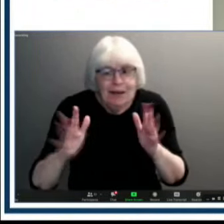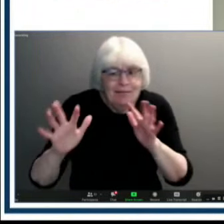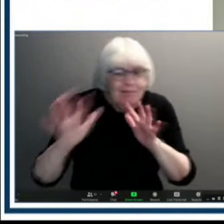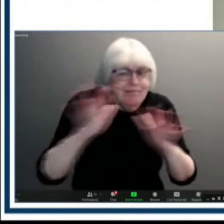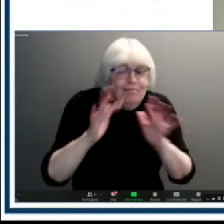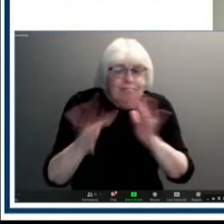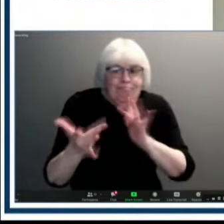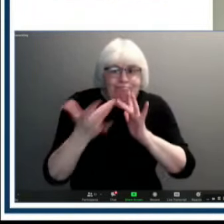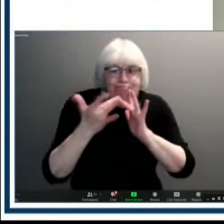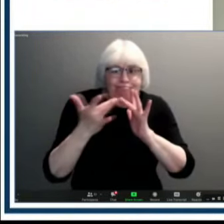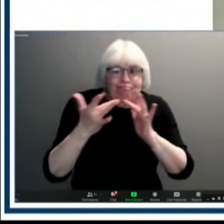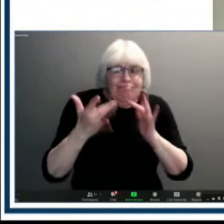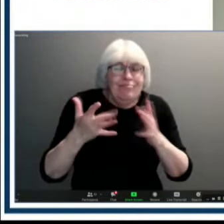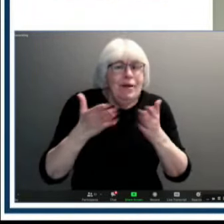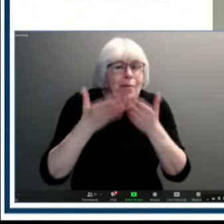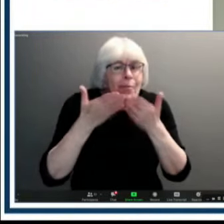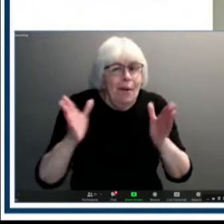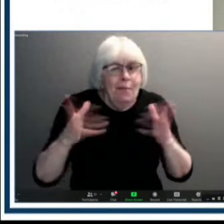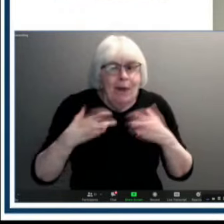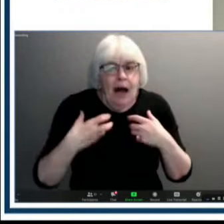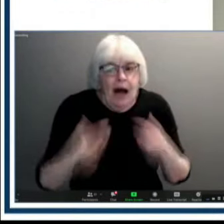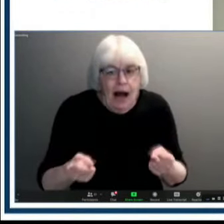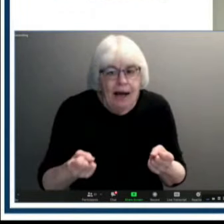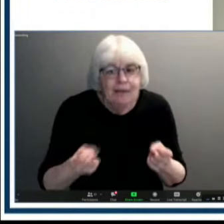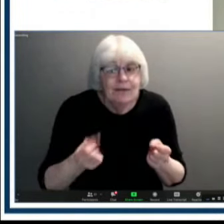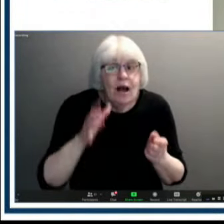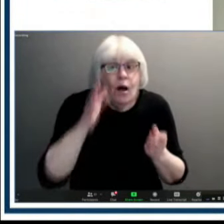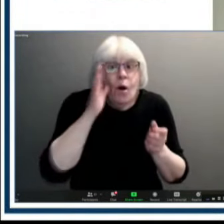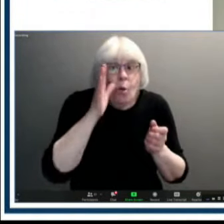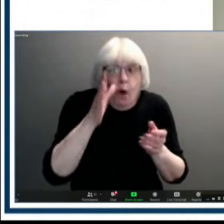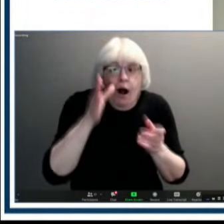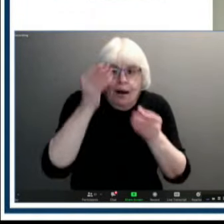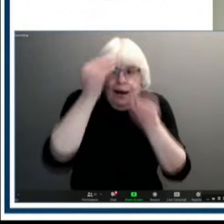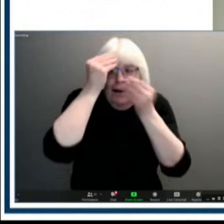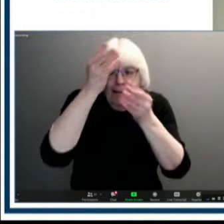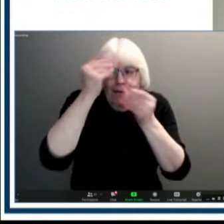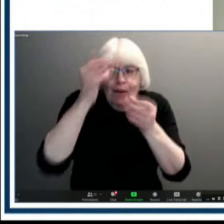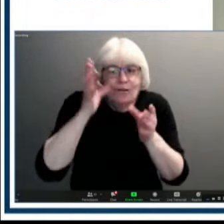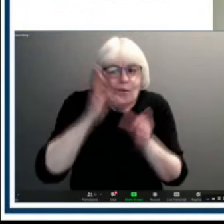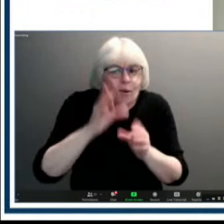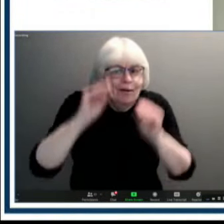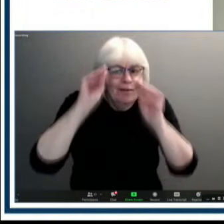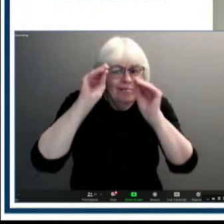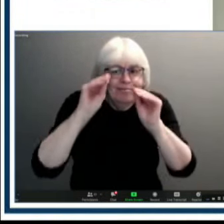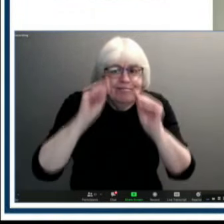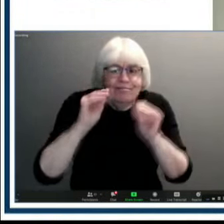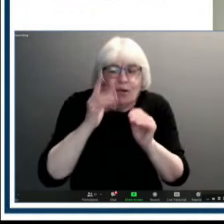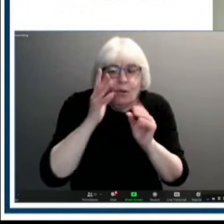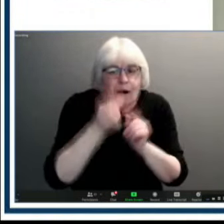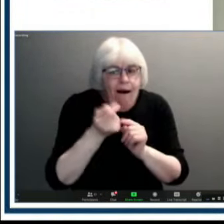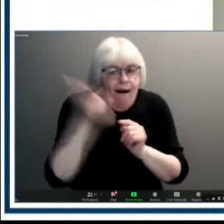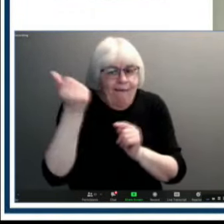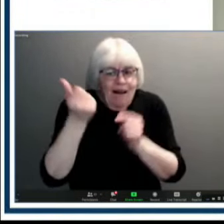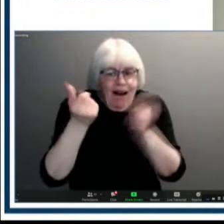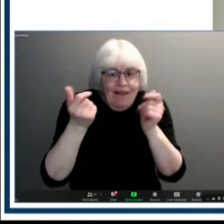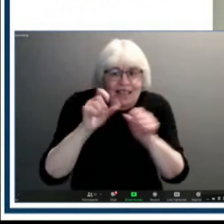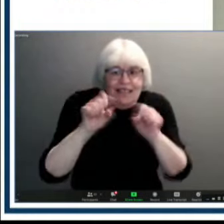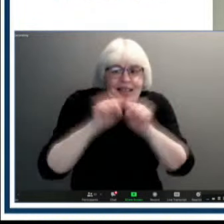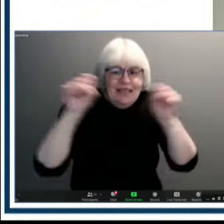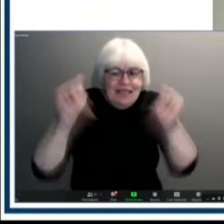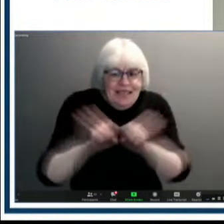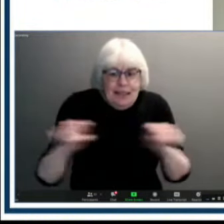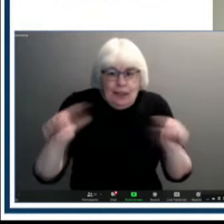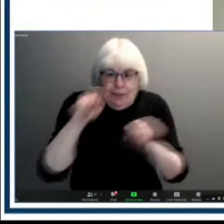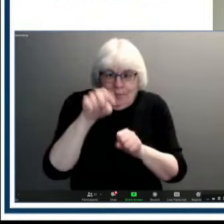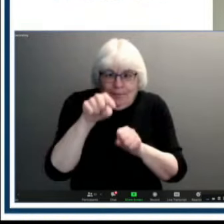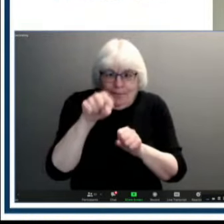entering minimal data when we were able to do that into Panorama. So that